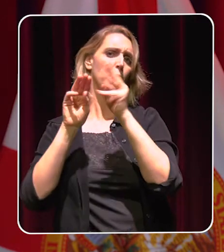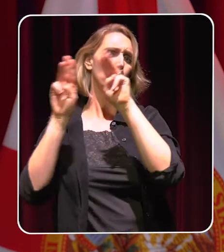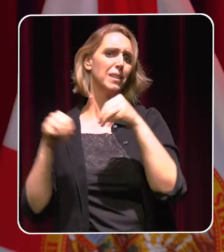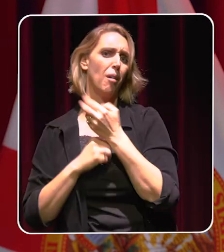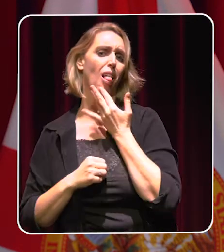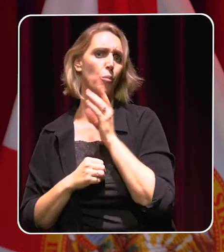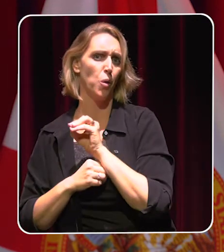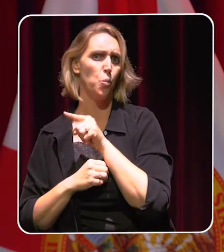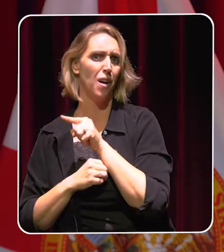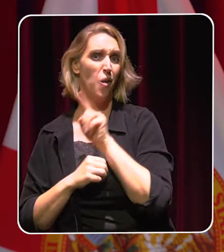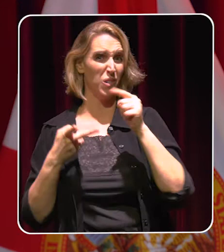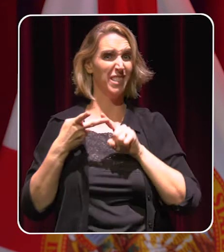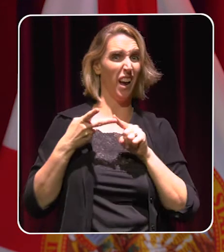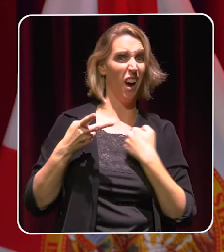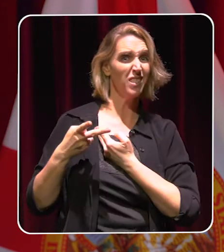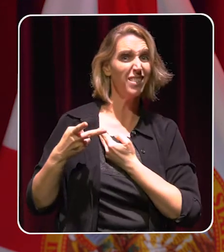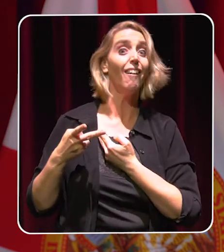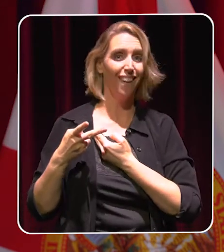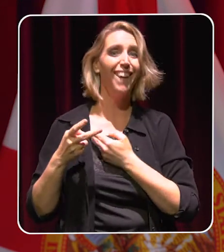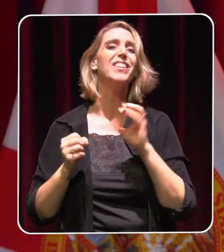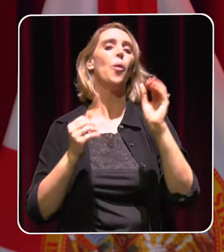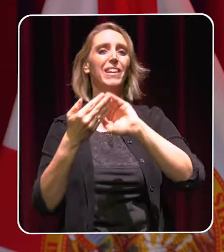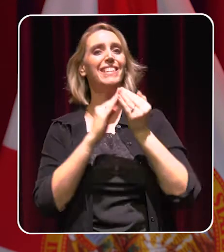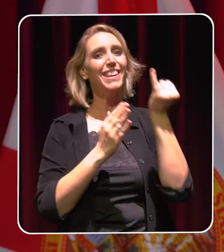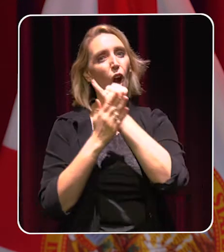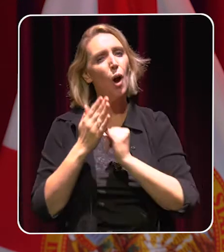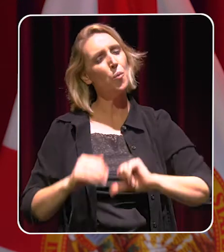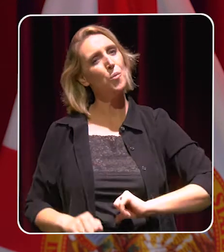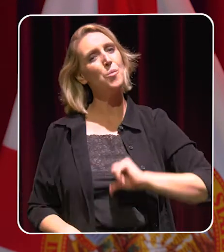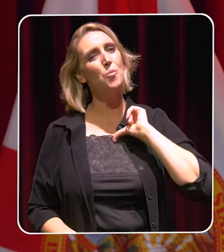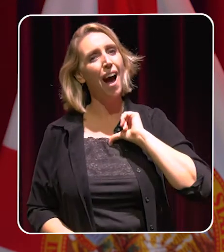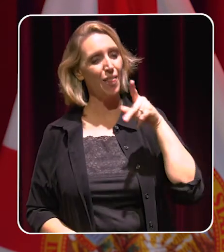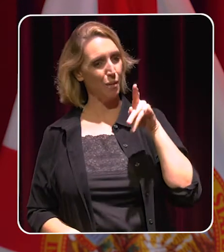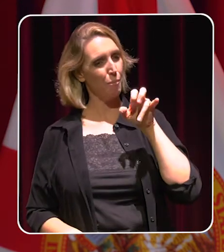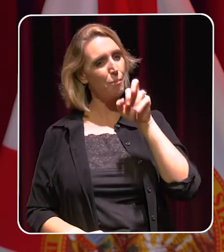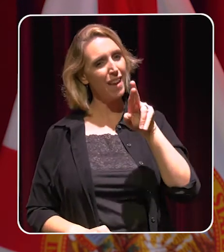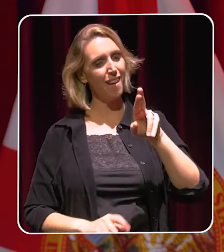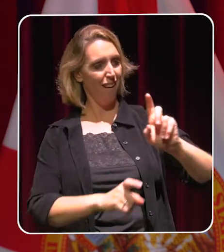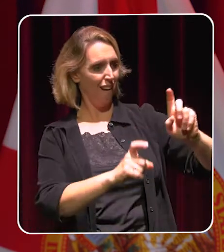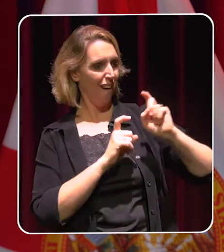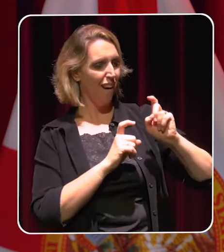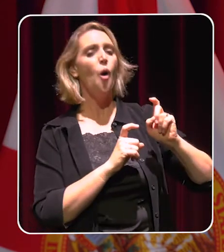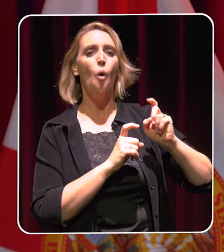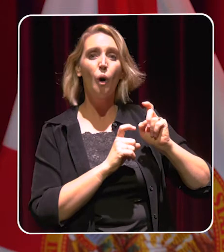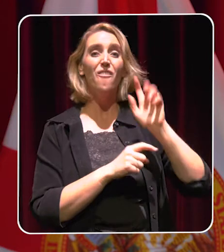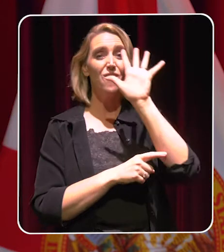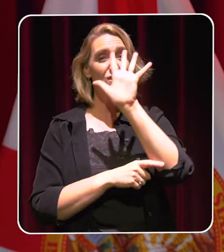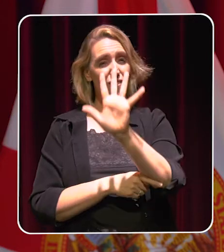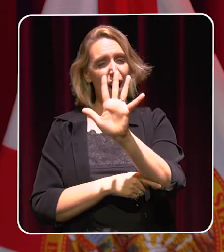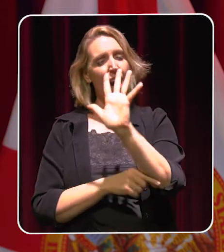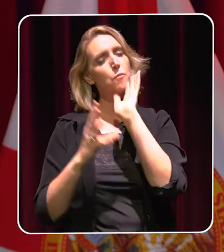Museum in Colorado. And in our City of the Arts, we can take pride in knowing that the pier provided us with the opportunity to